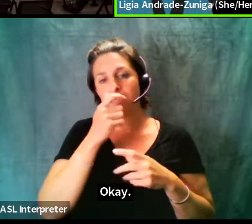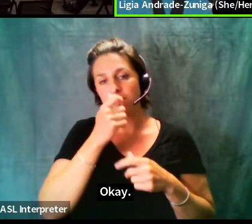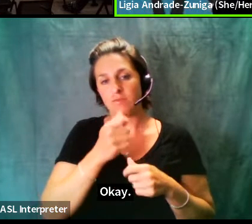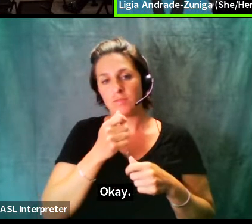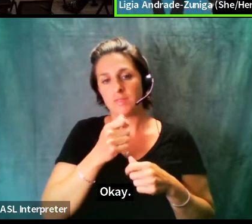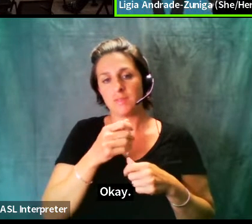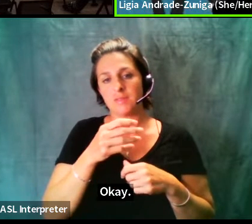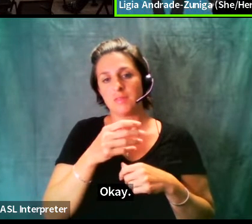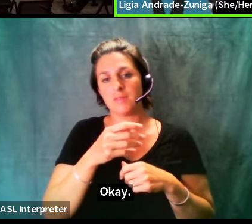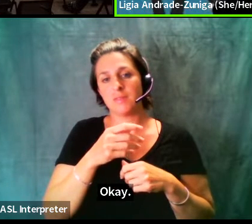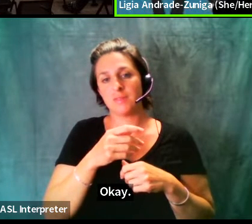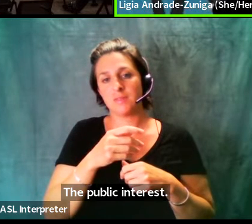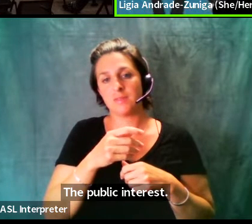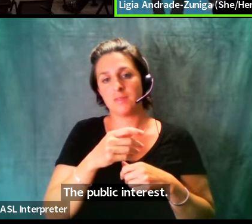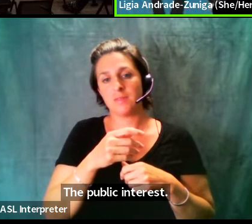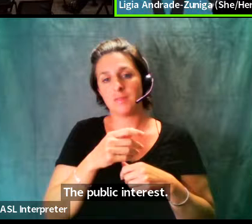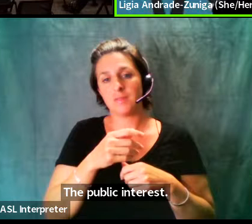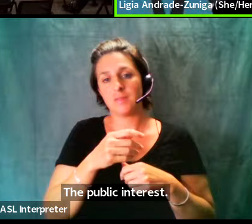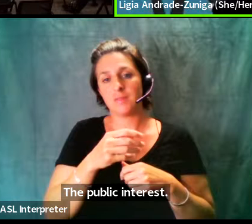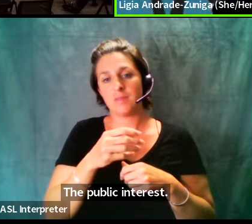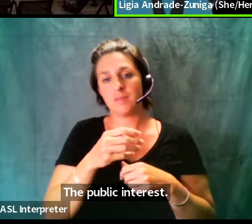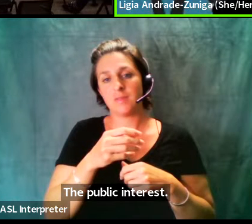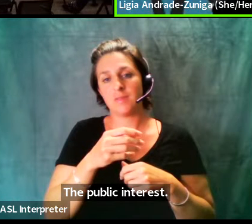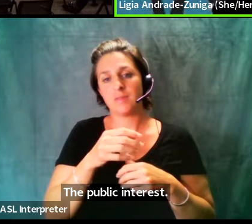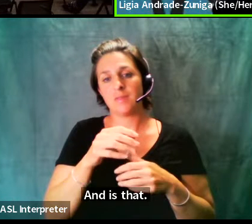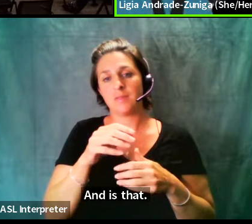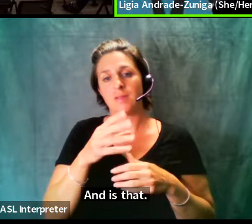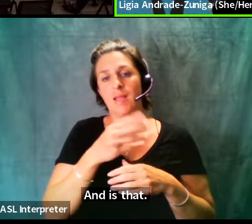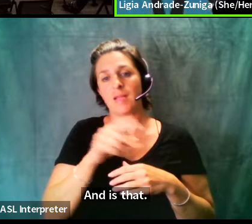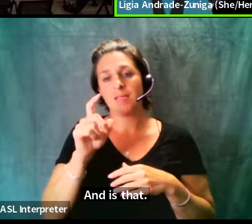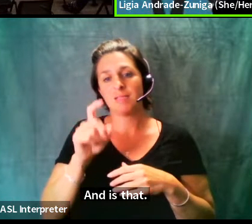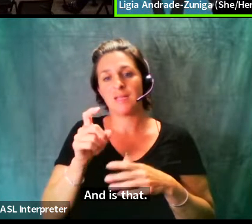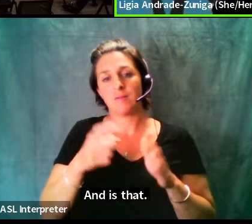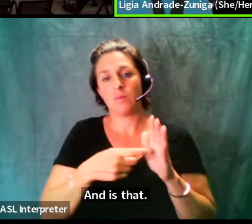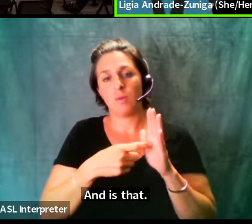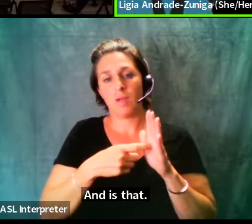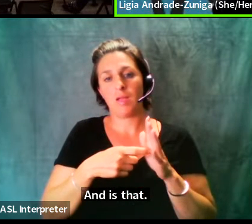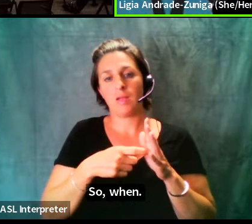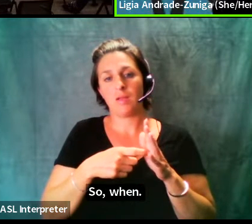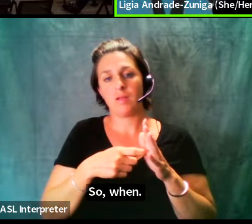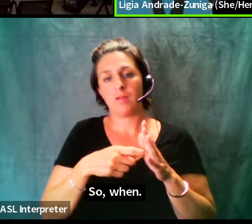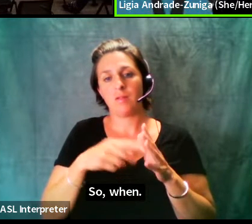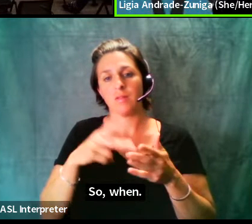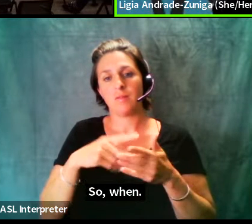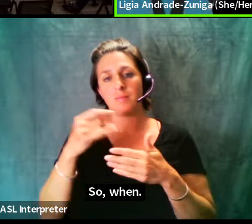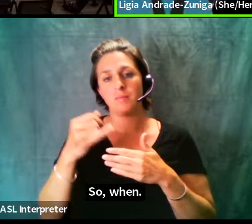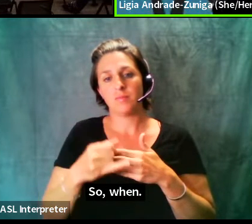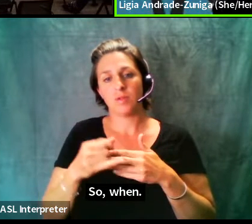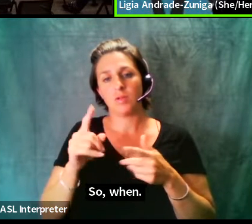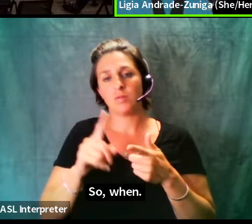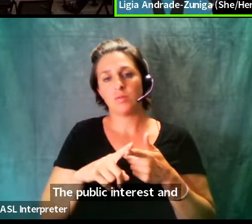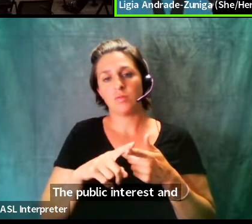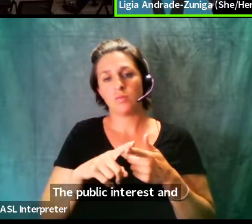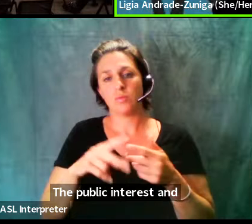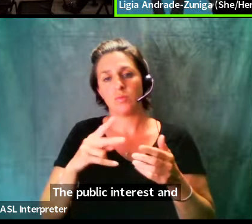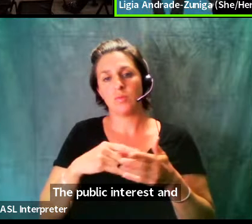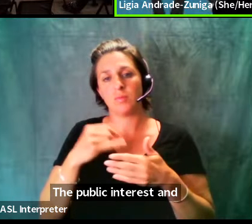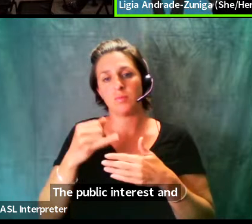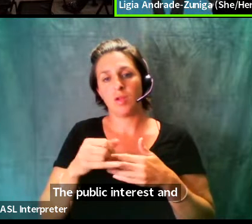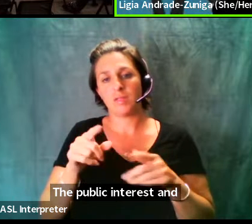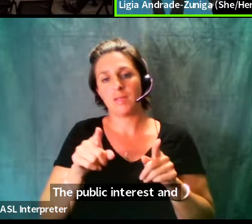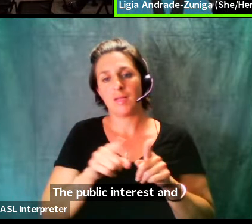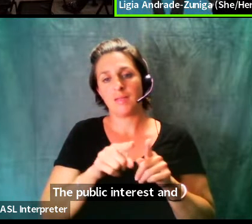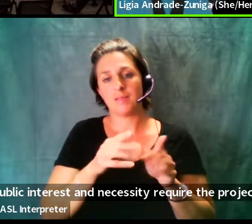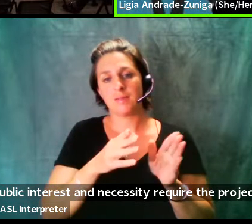and the public interest and necessity require the project. 2, the project is planned